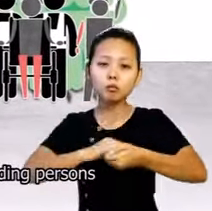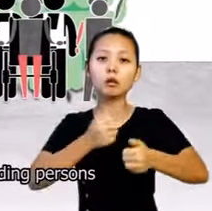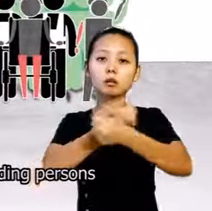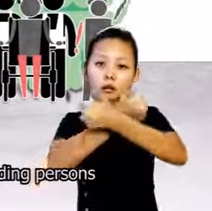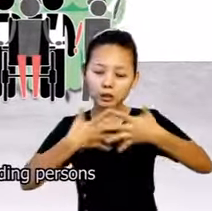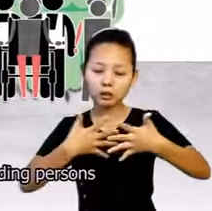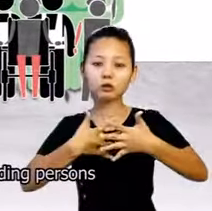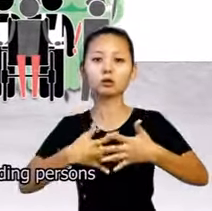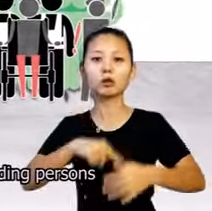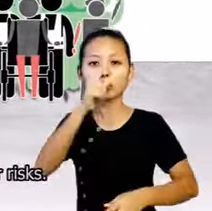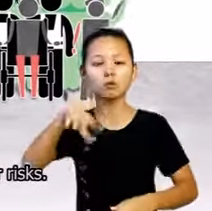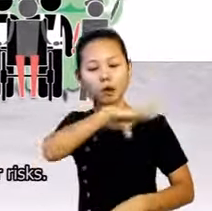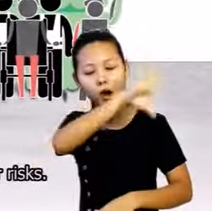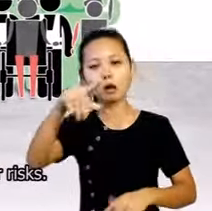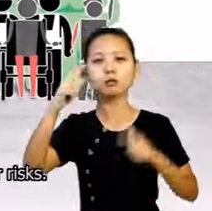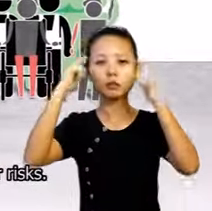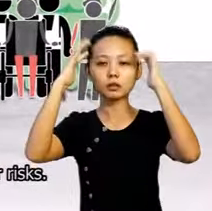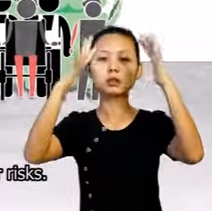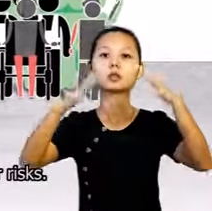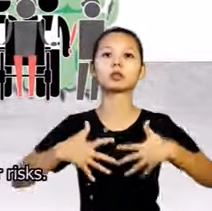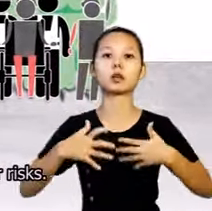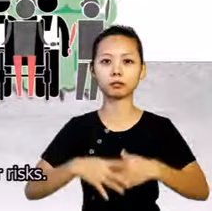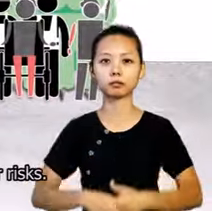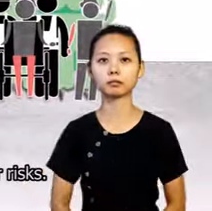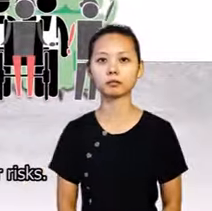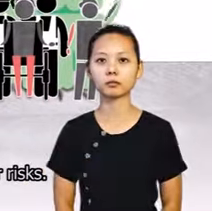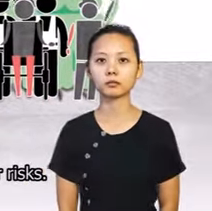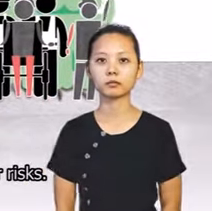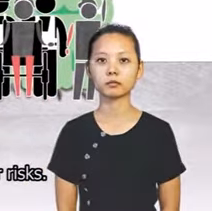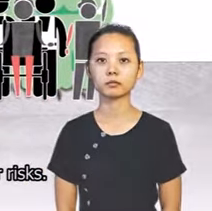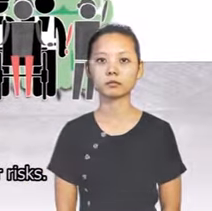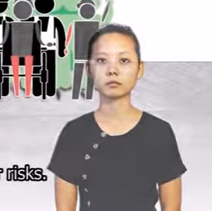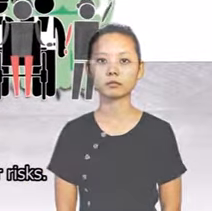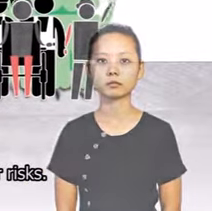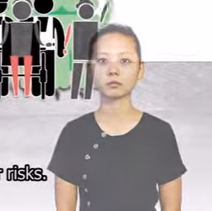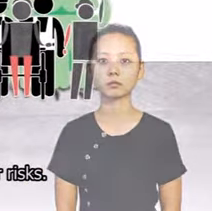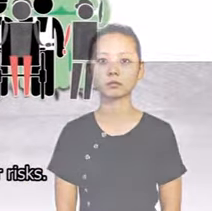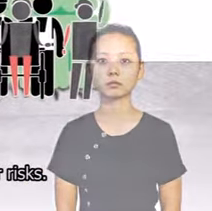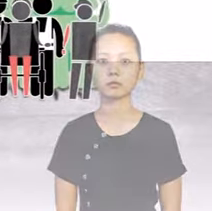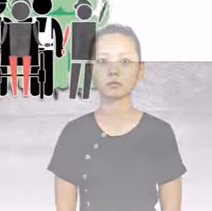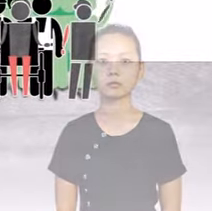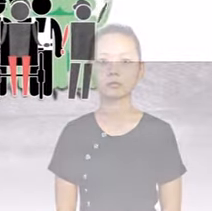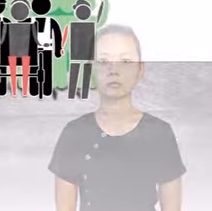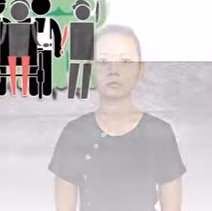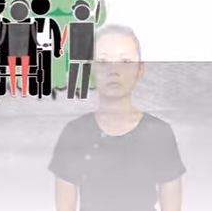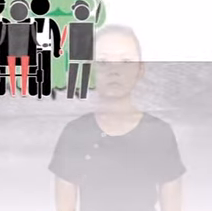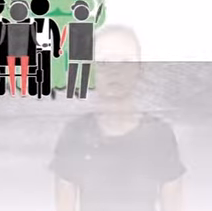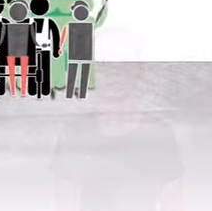importance of including persons with disabilities to reduce disaster risks.